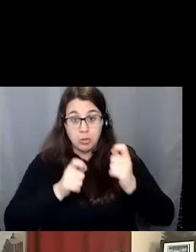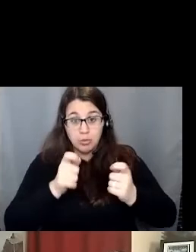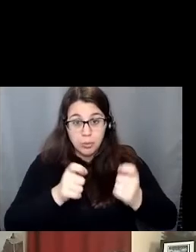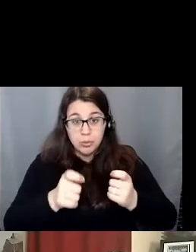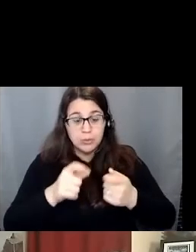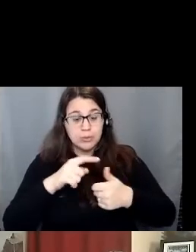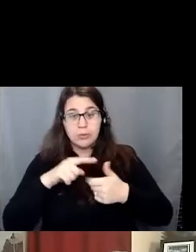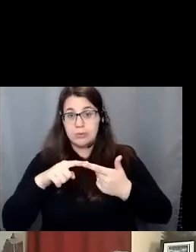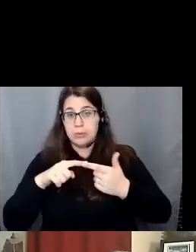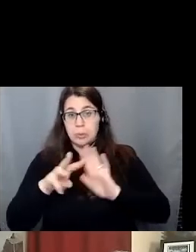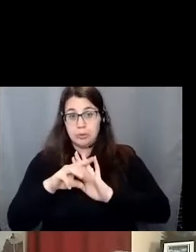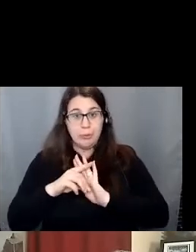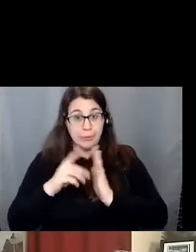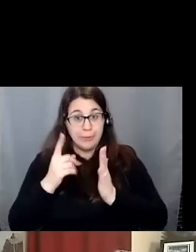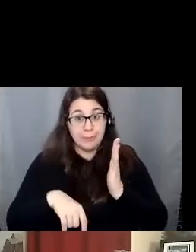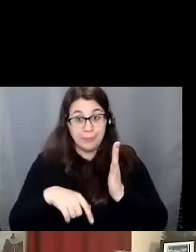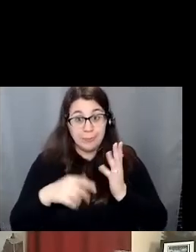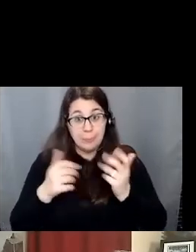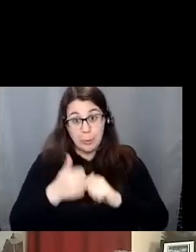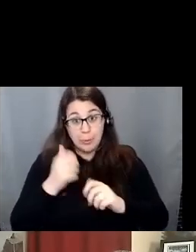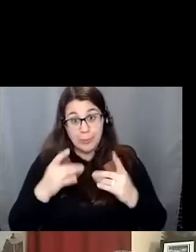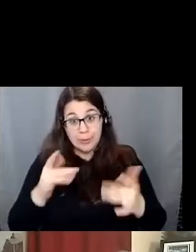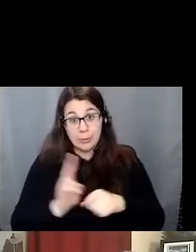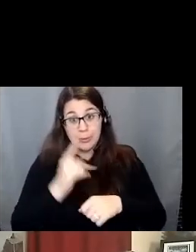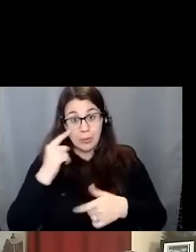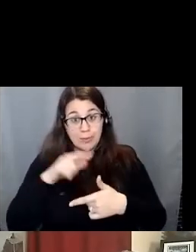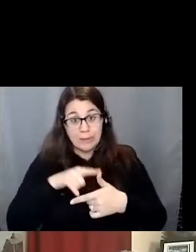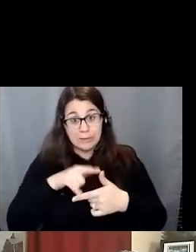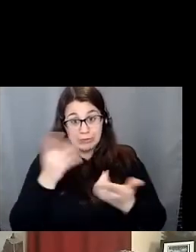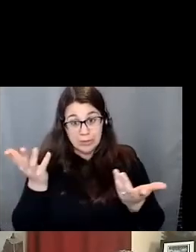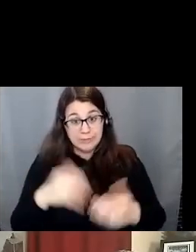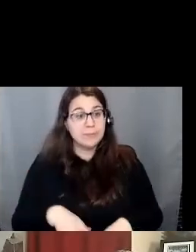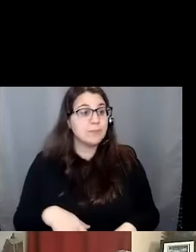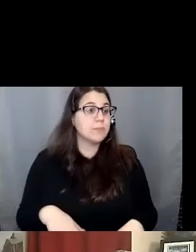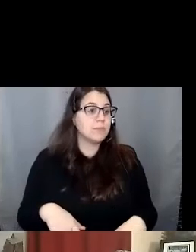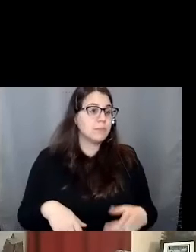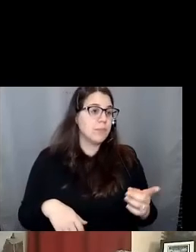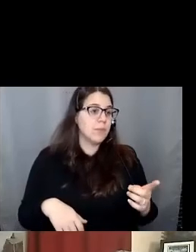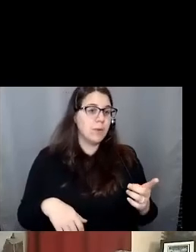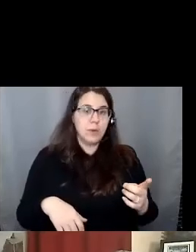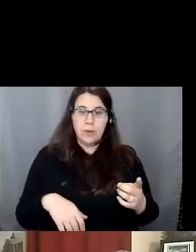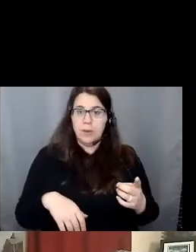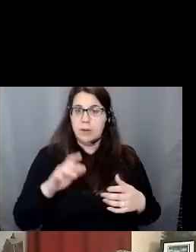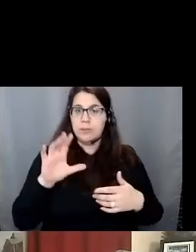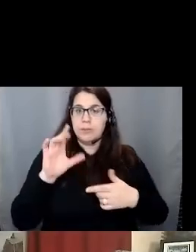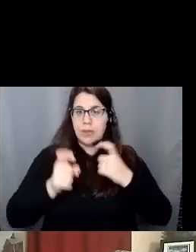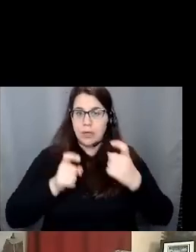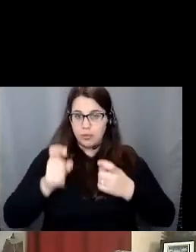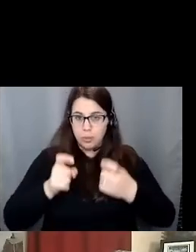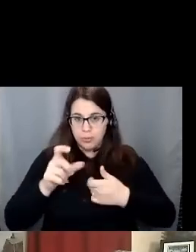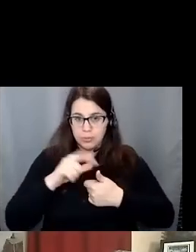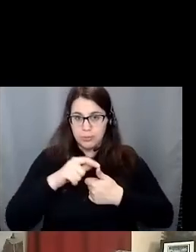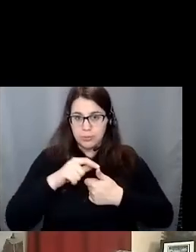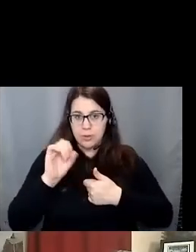accounts for, right? So if we go into the contribution screen, making a contribution. The first thing that you're